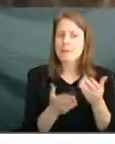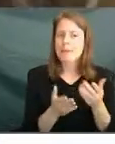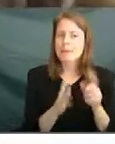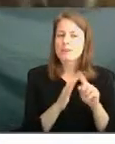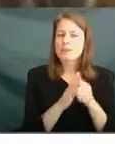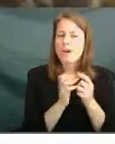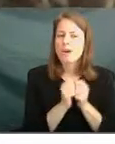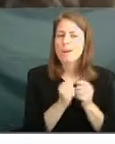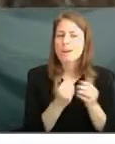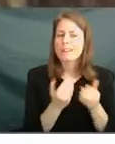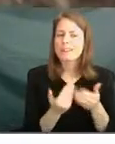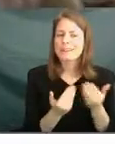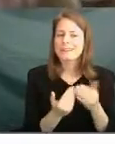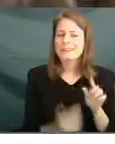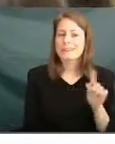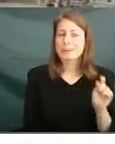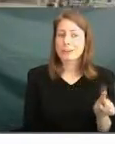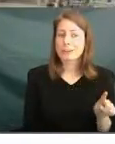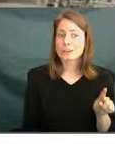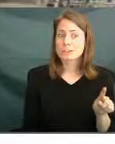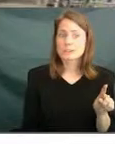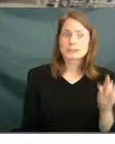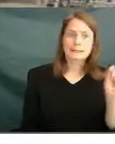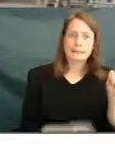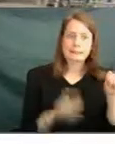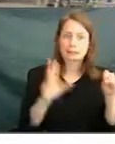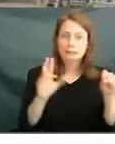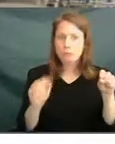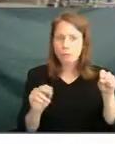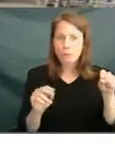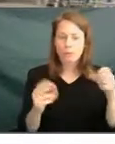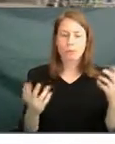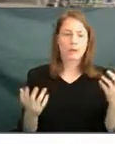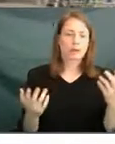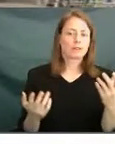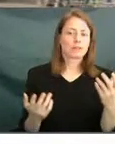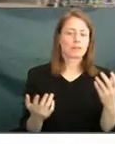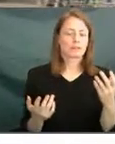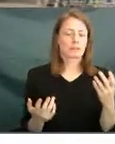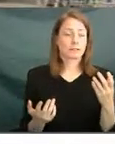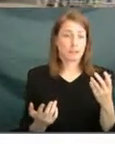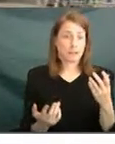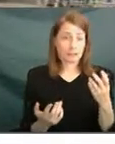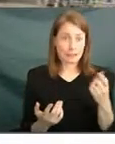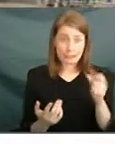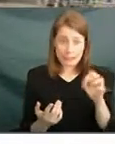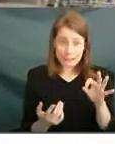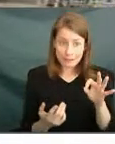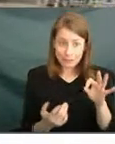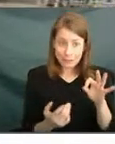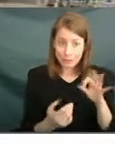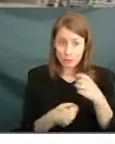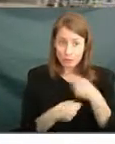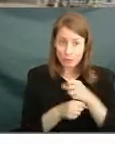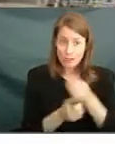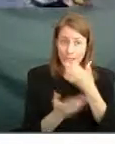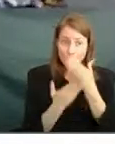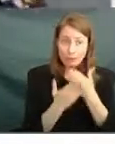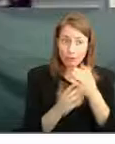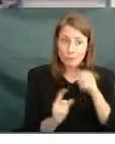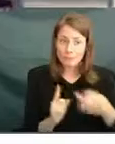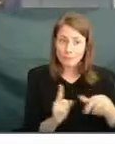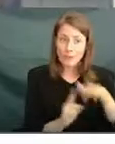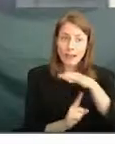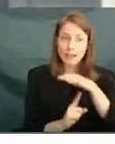yes or no. And if you have a good environment in that meeting, it's easier for them to talk to you afterwards.